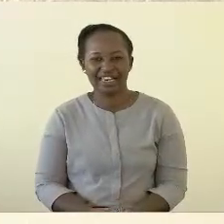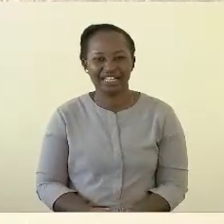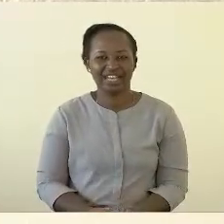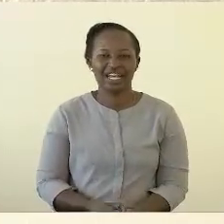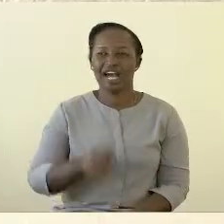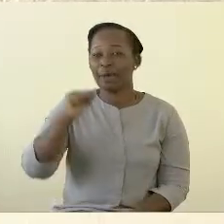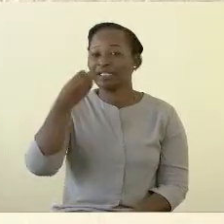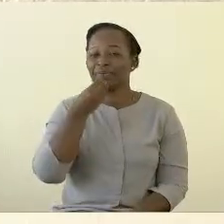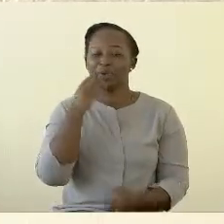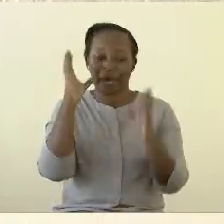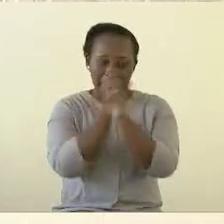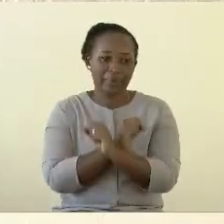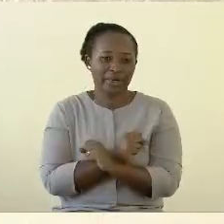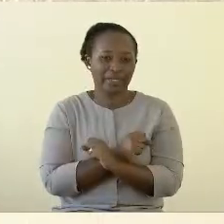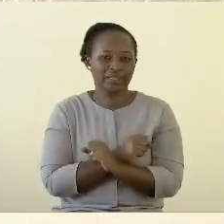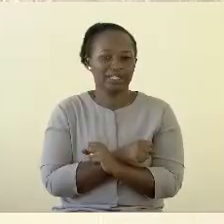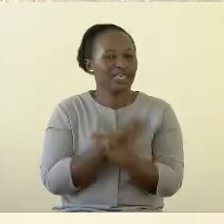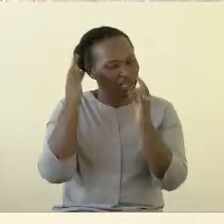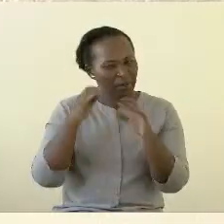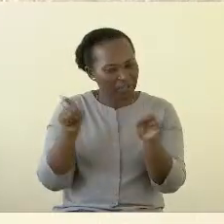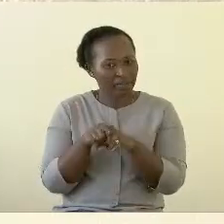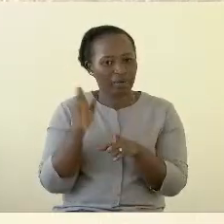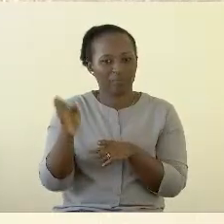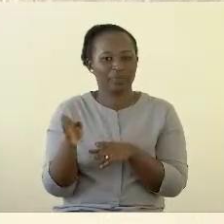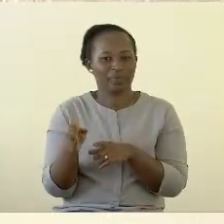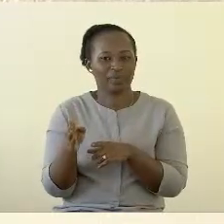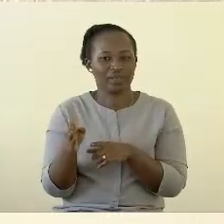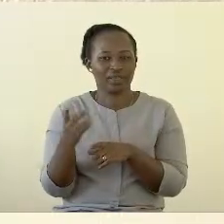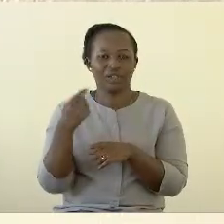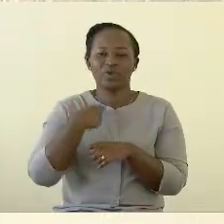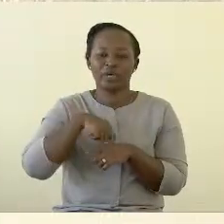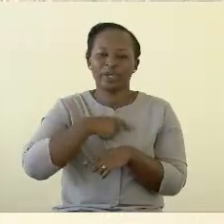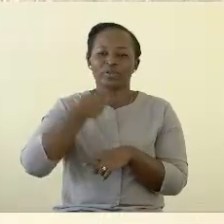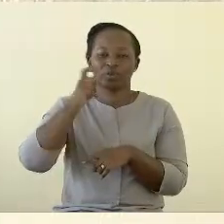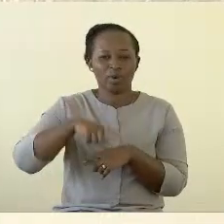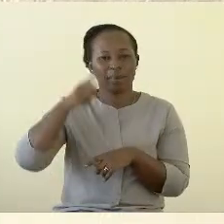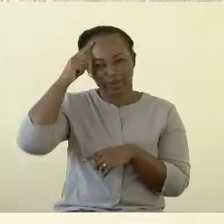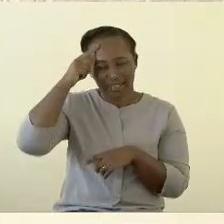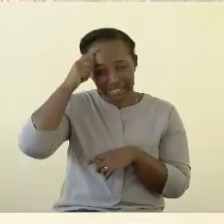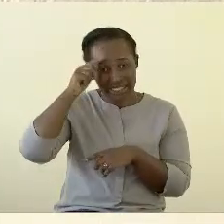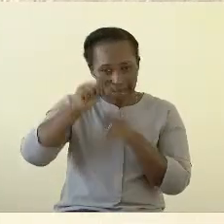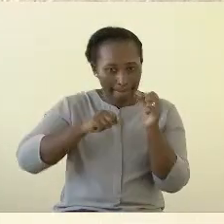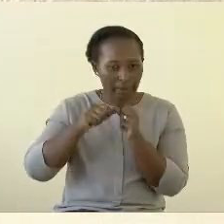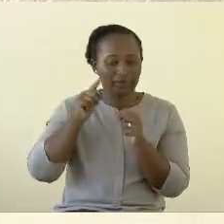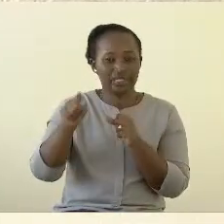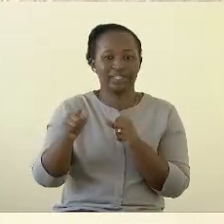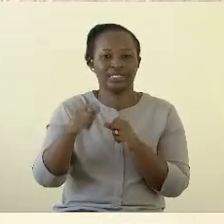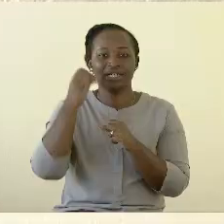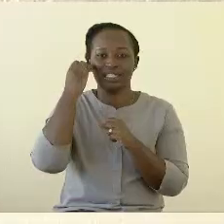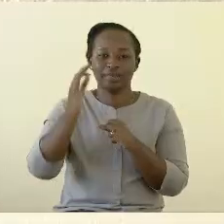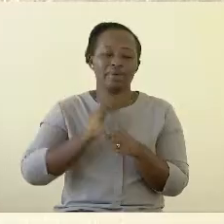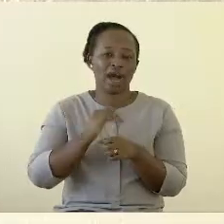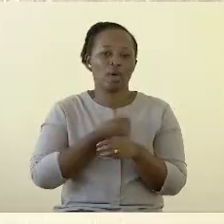bagacura abandi, stuff like that. Now you need to think about this. If our